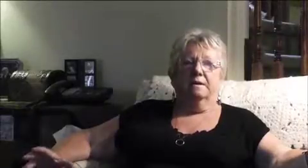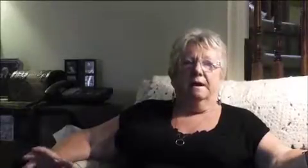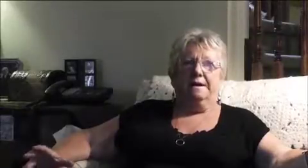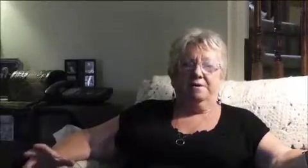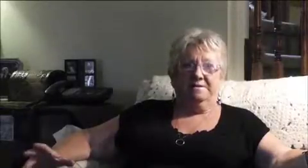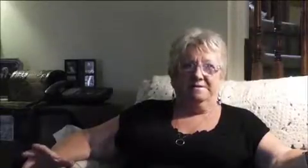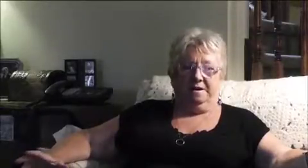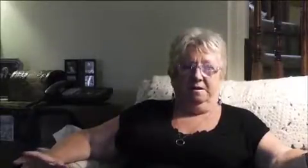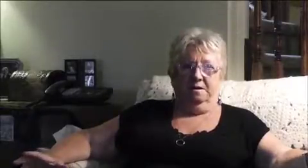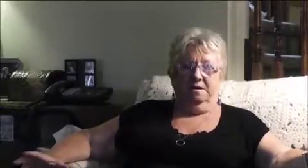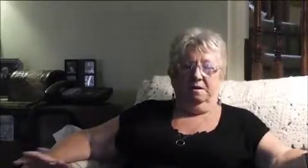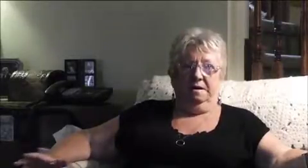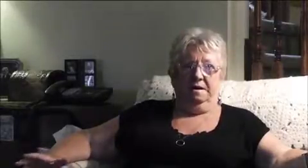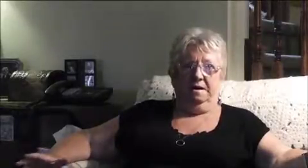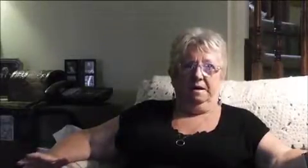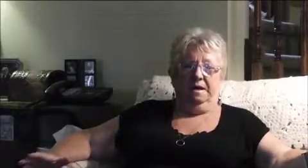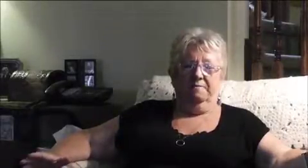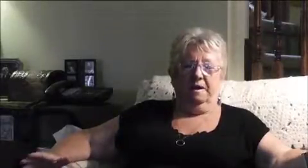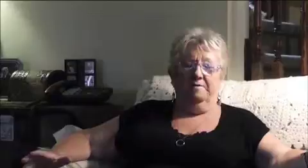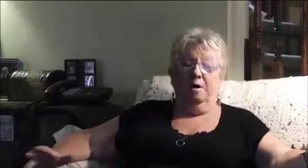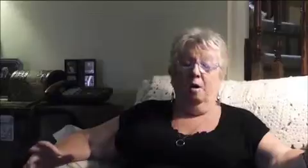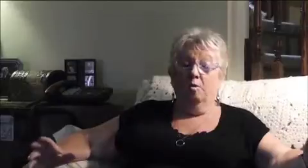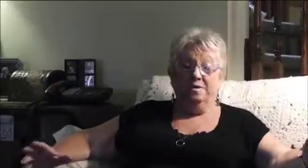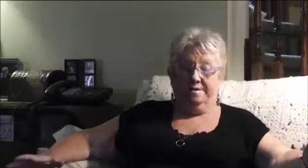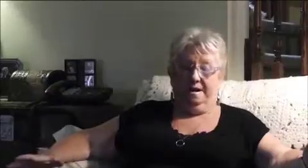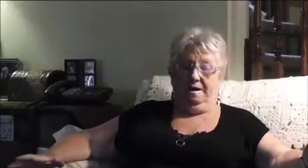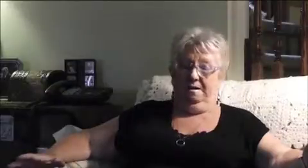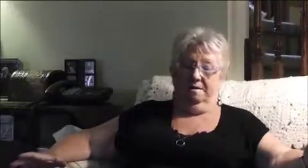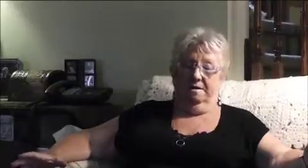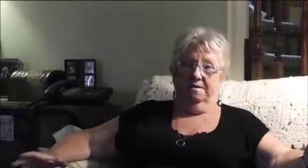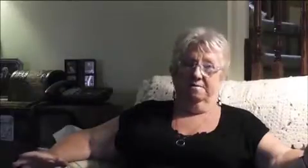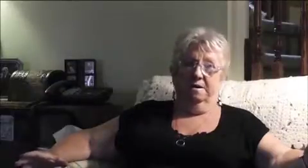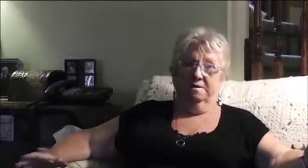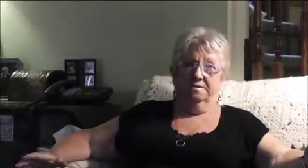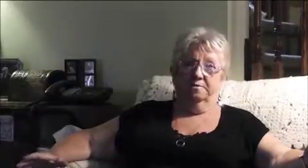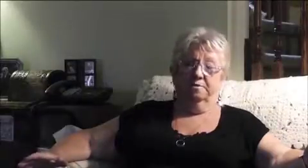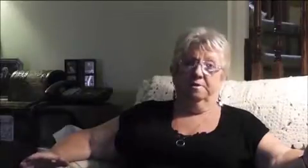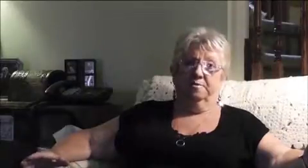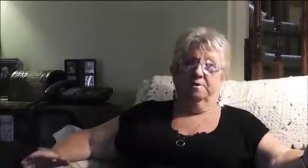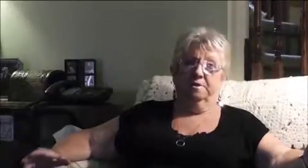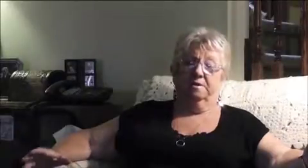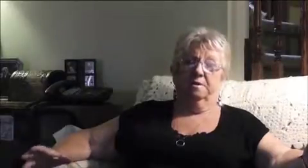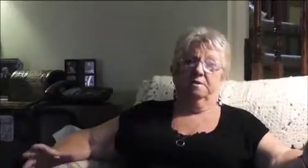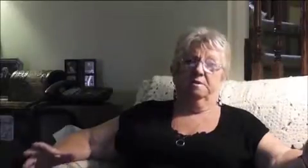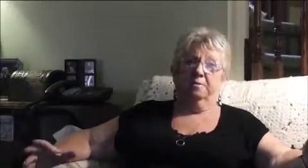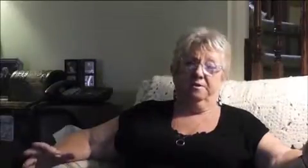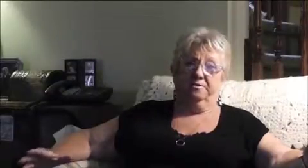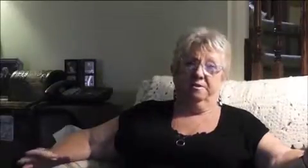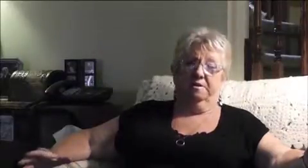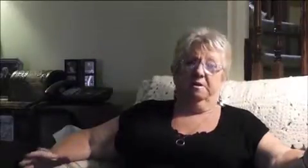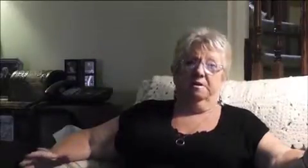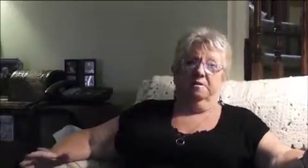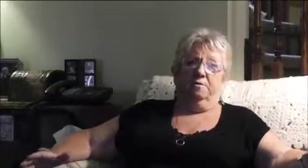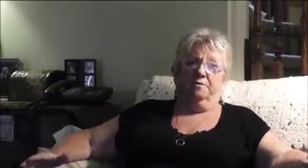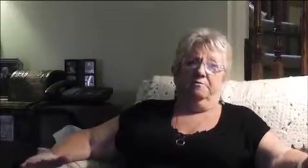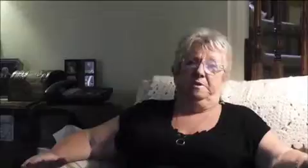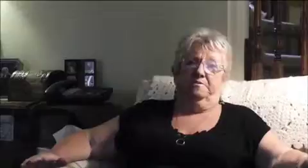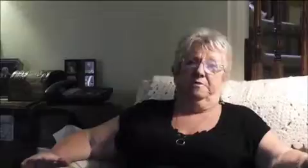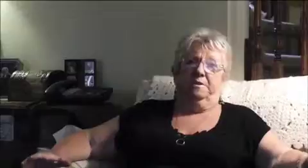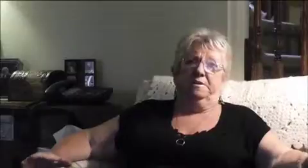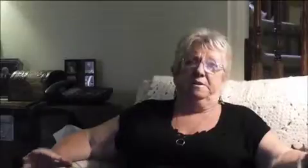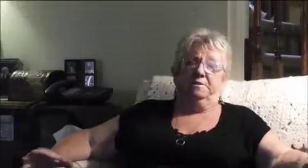and I got sick. And I've always had anxiety disorder and chronic depression, which